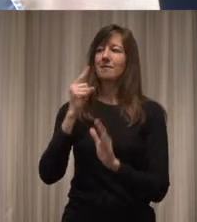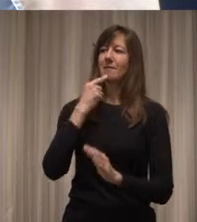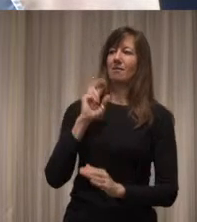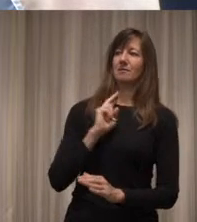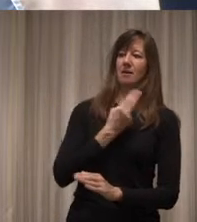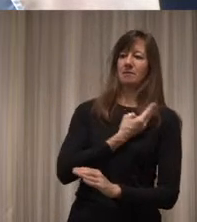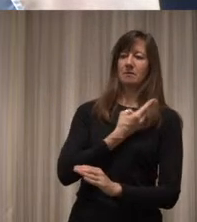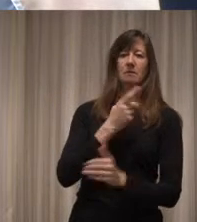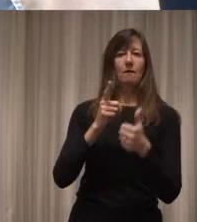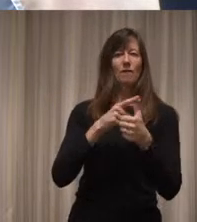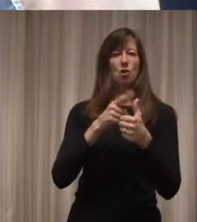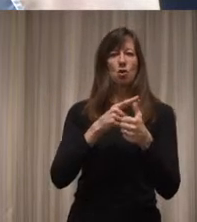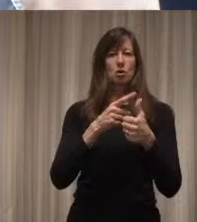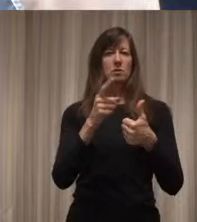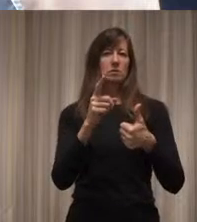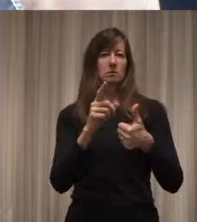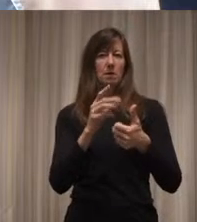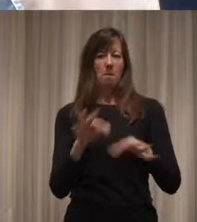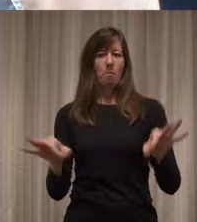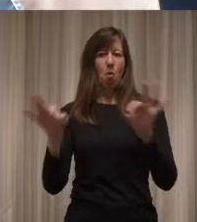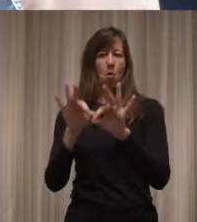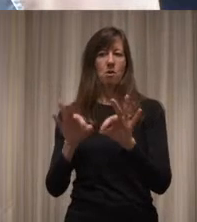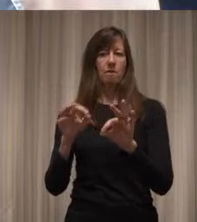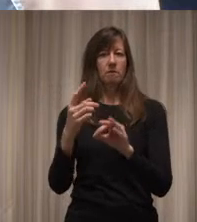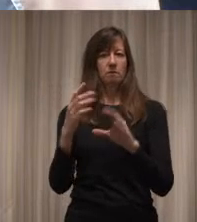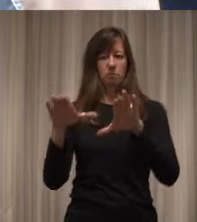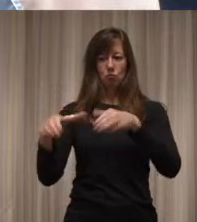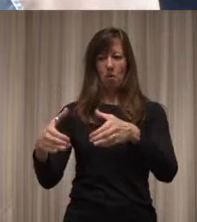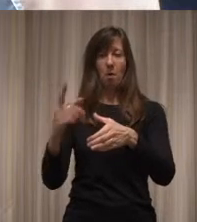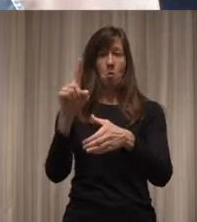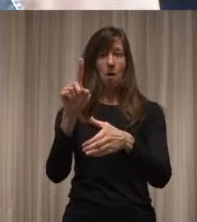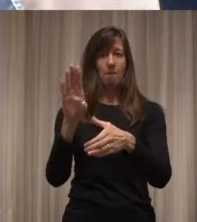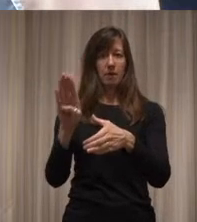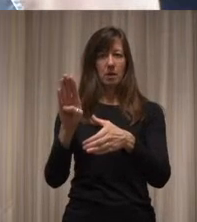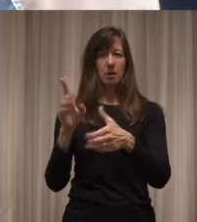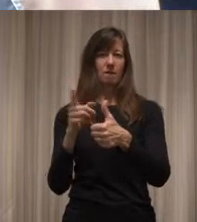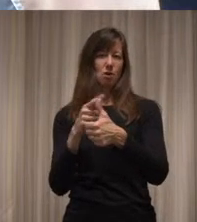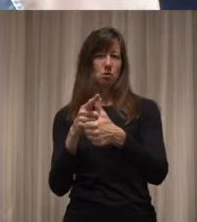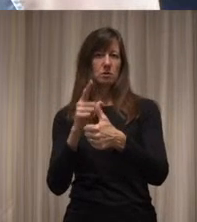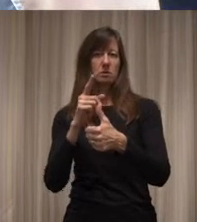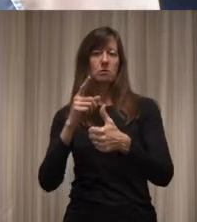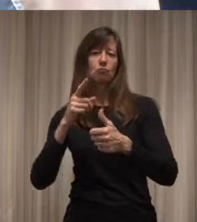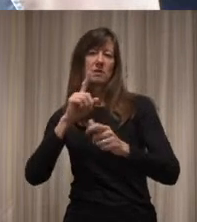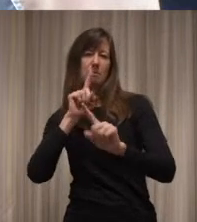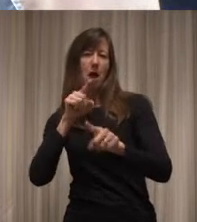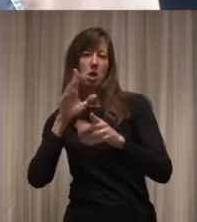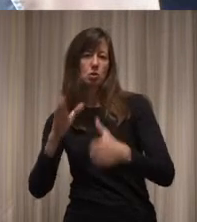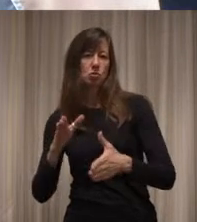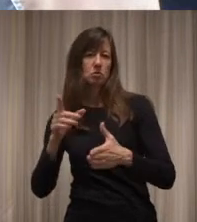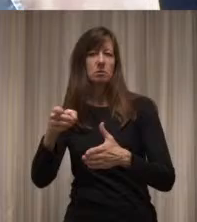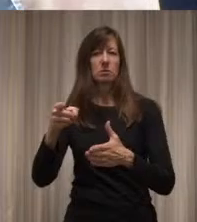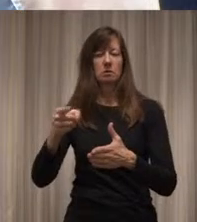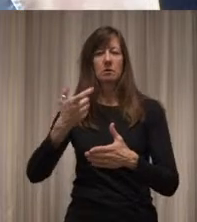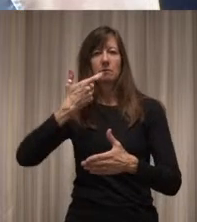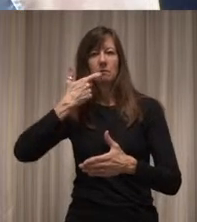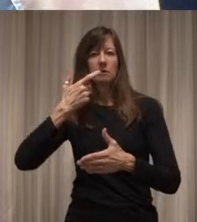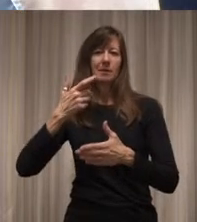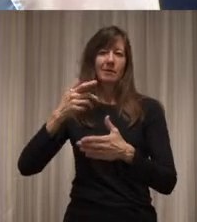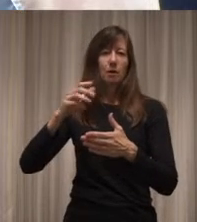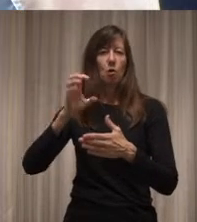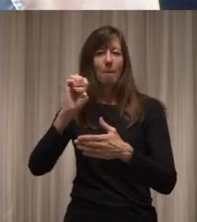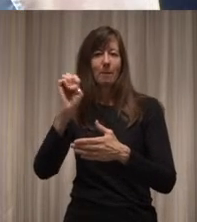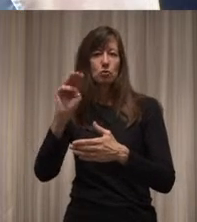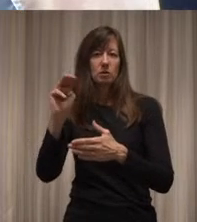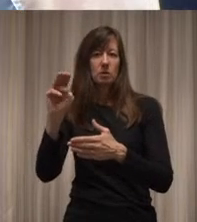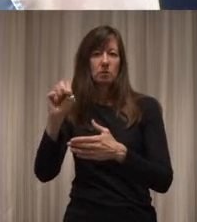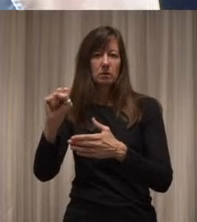we will be able to tell you specifically where you fall there so that you can then get signed up. So please, again,